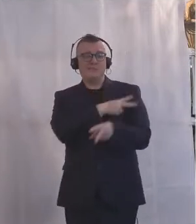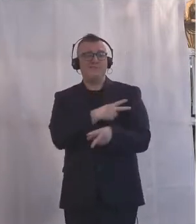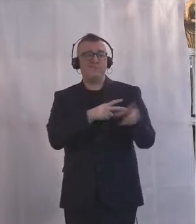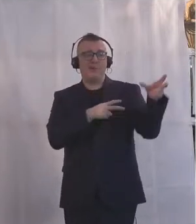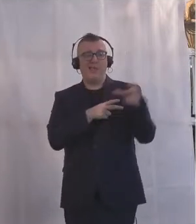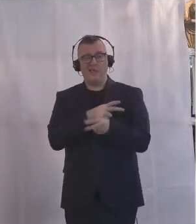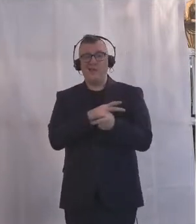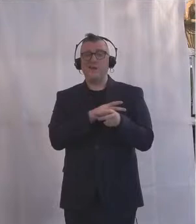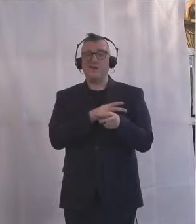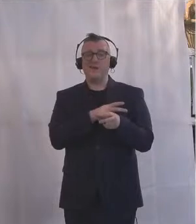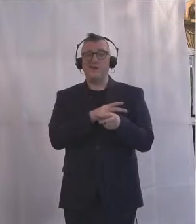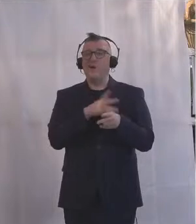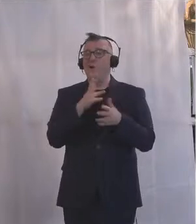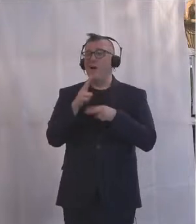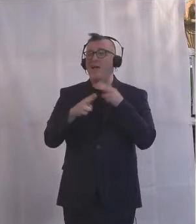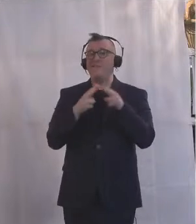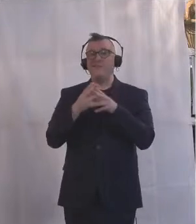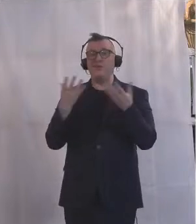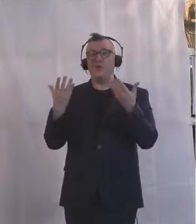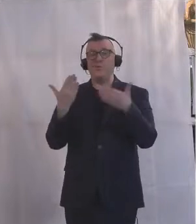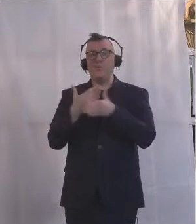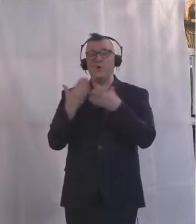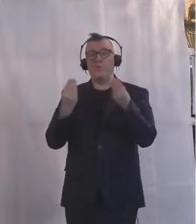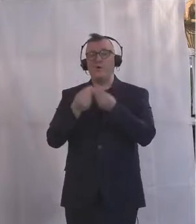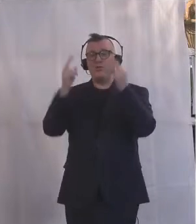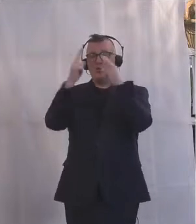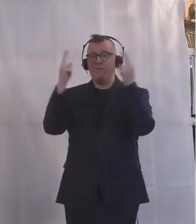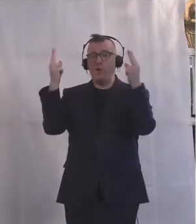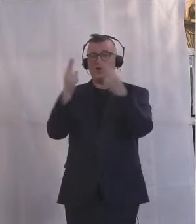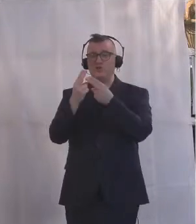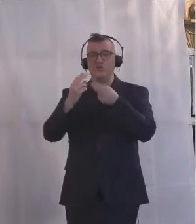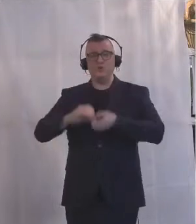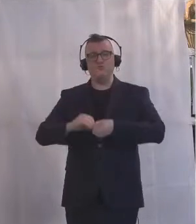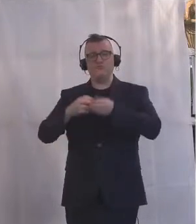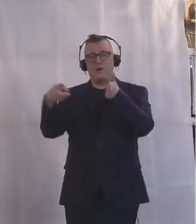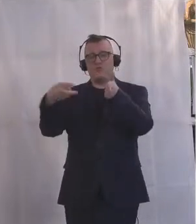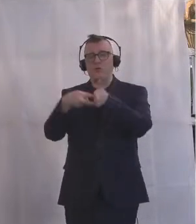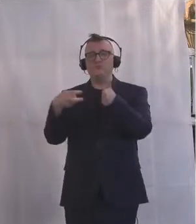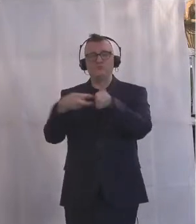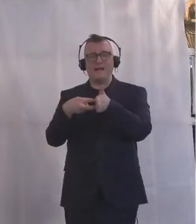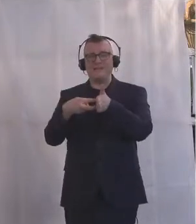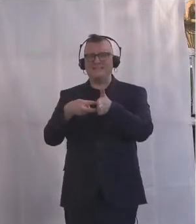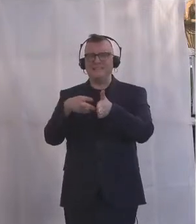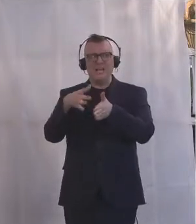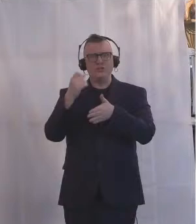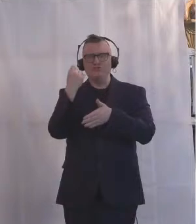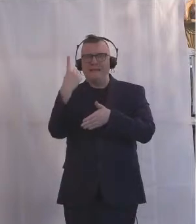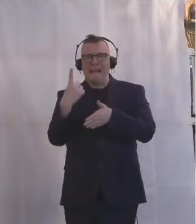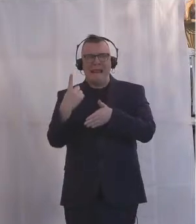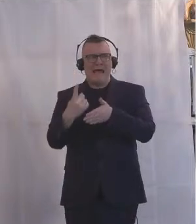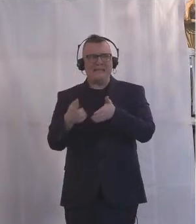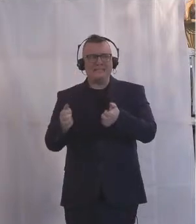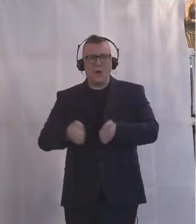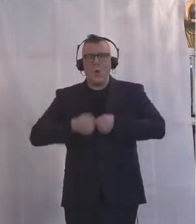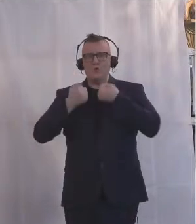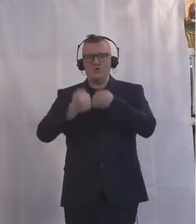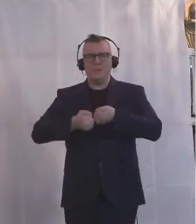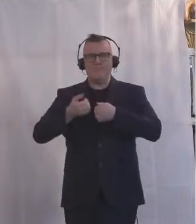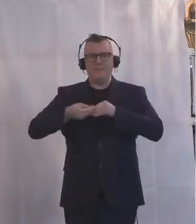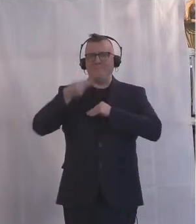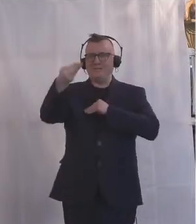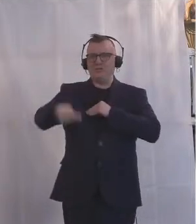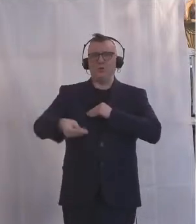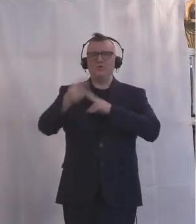university and you don't realise that the contract that you have actually gives them ownership. So it's a minefield.